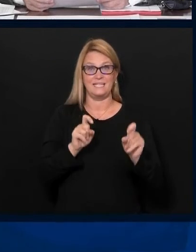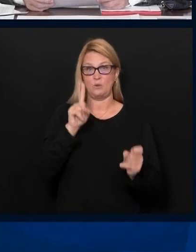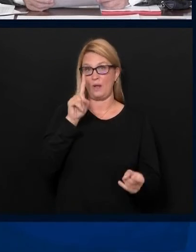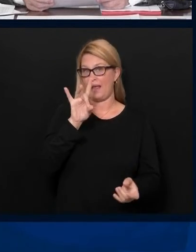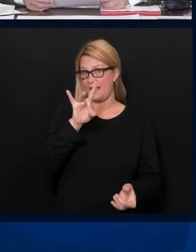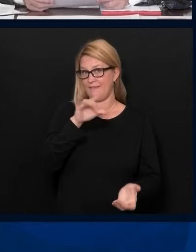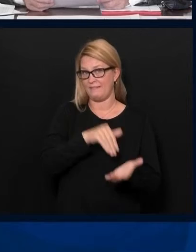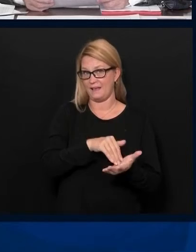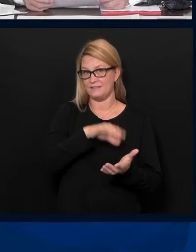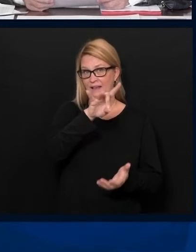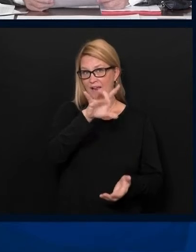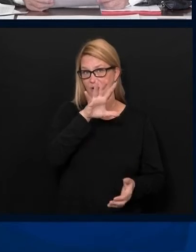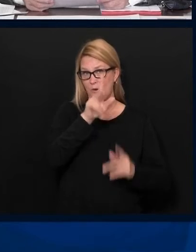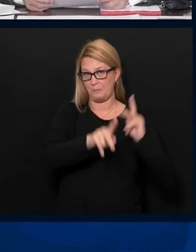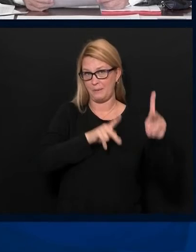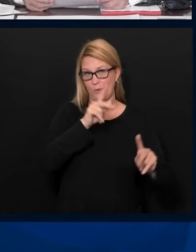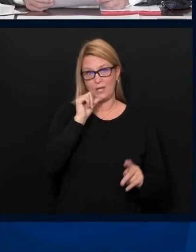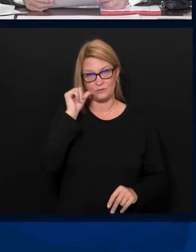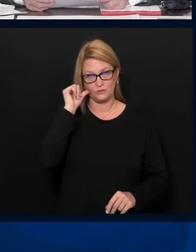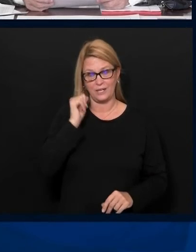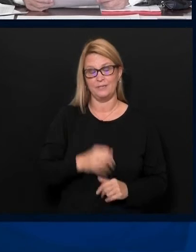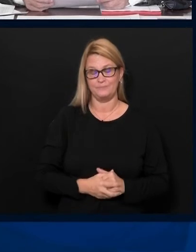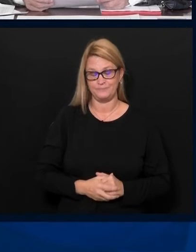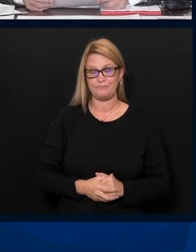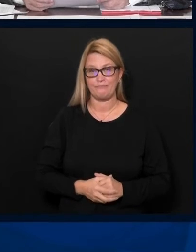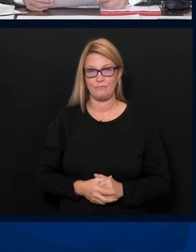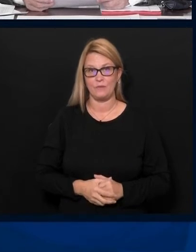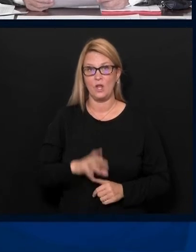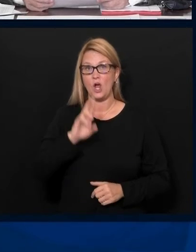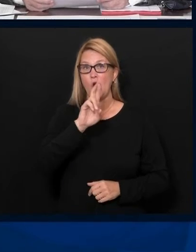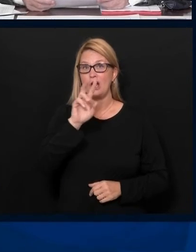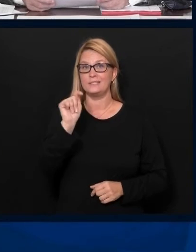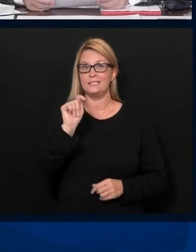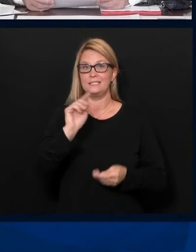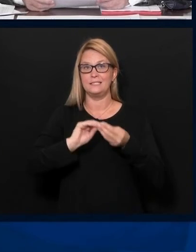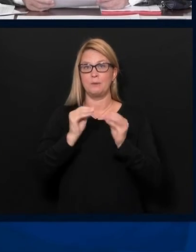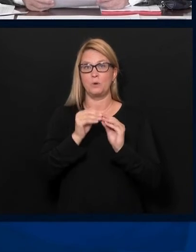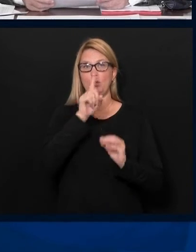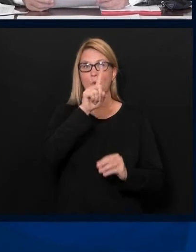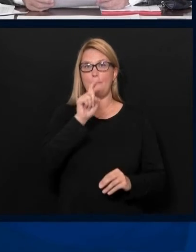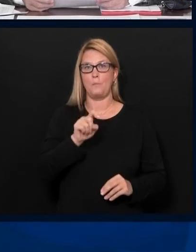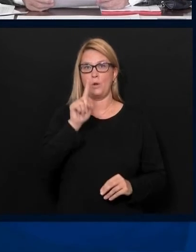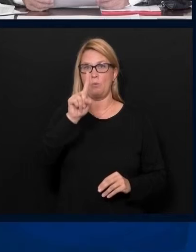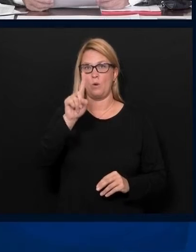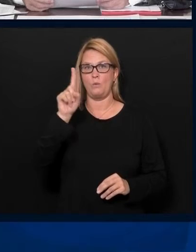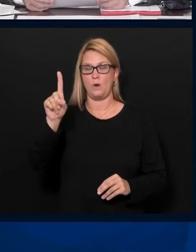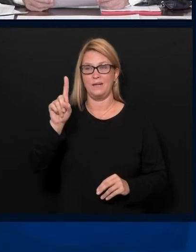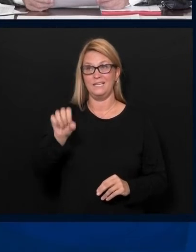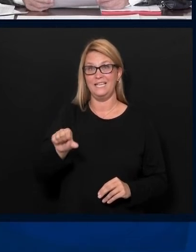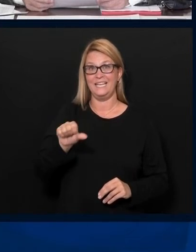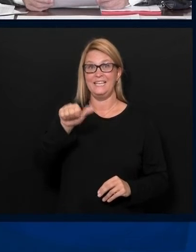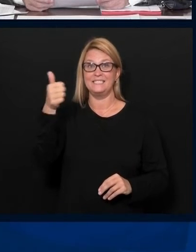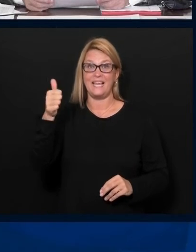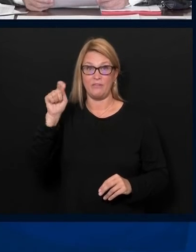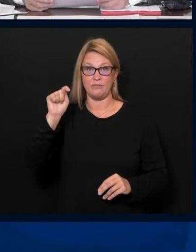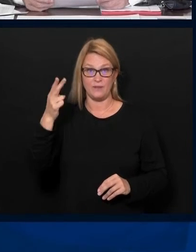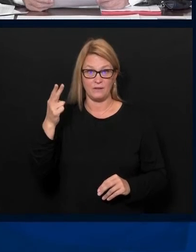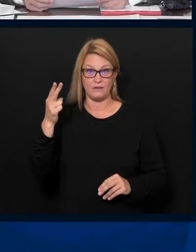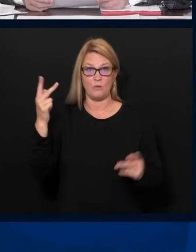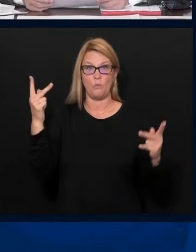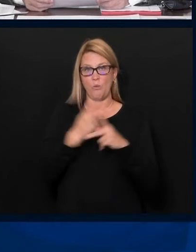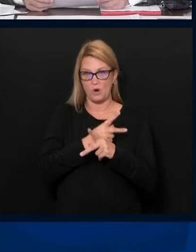West Virginia yesterday. Our reproduction numbers at 1.11 were the 10th worst in the